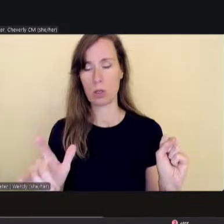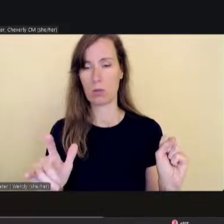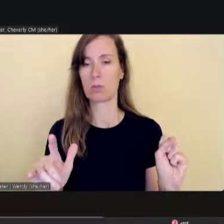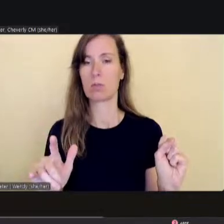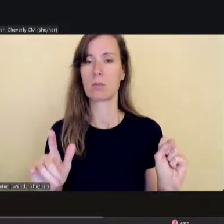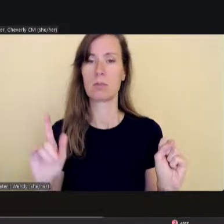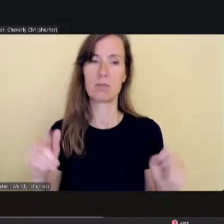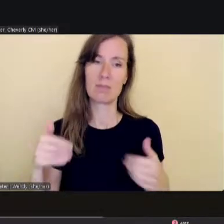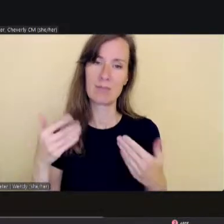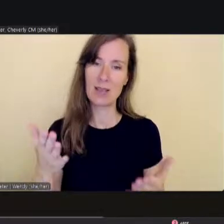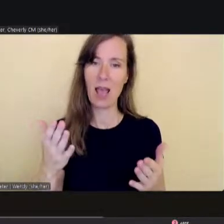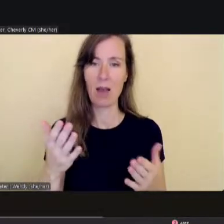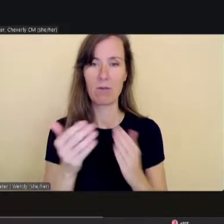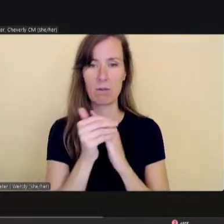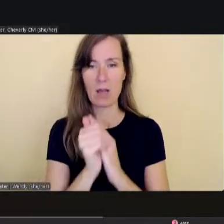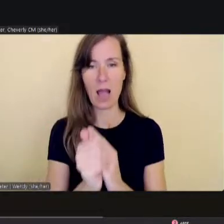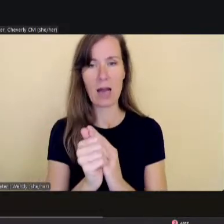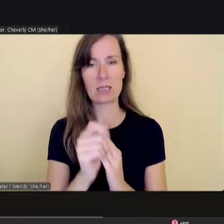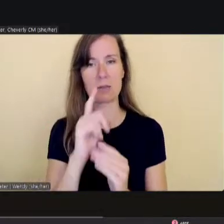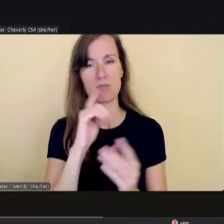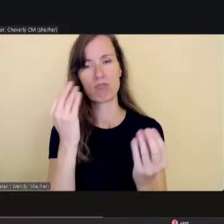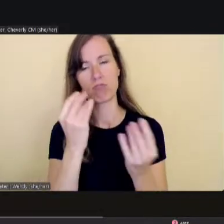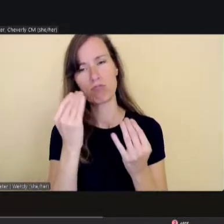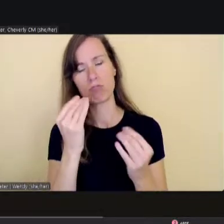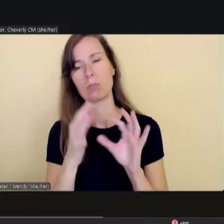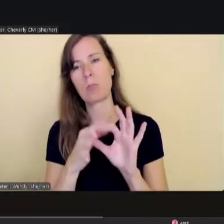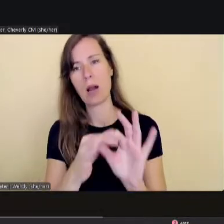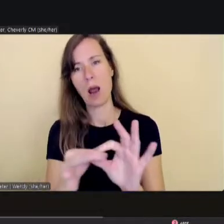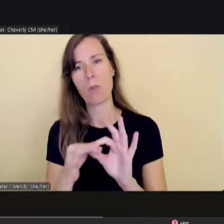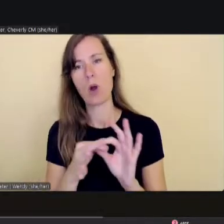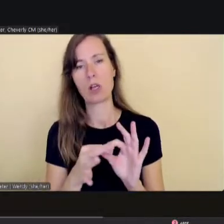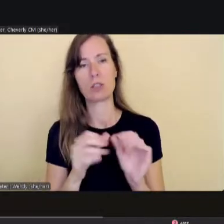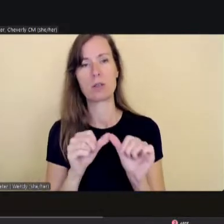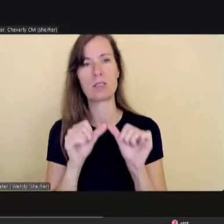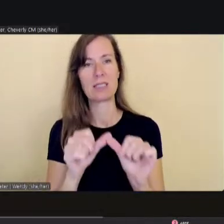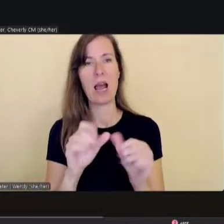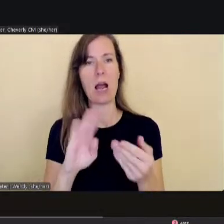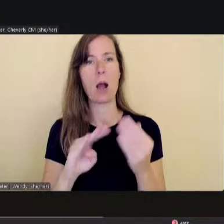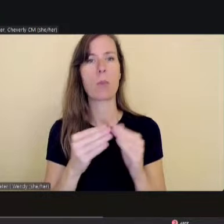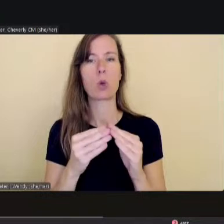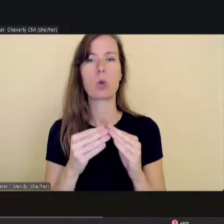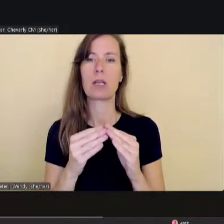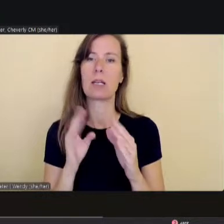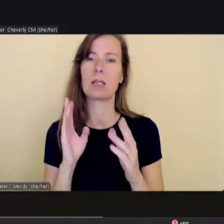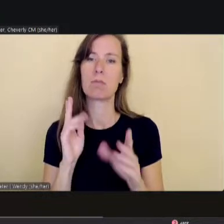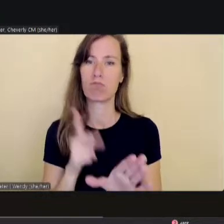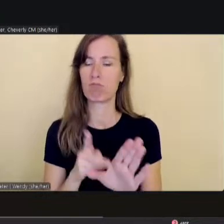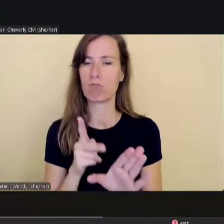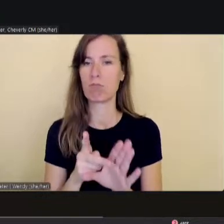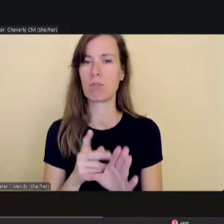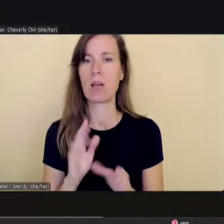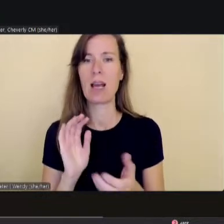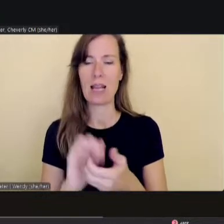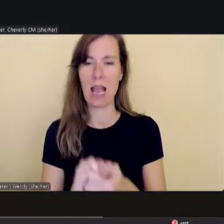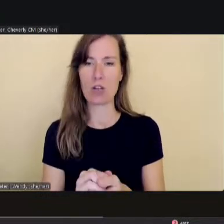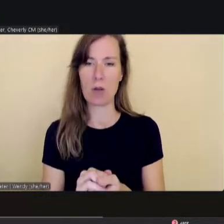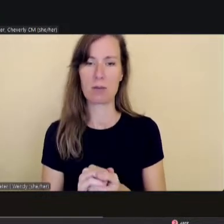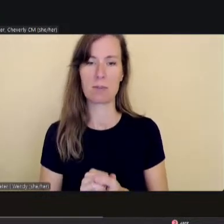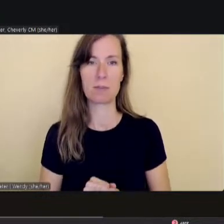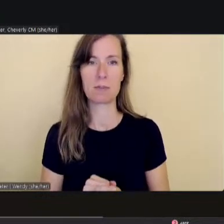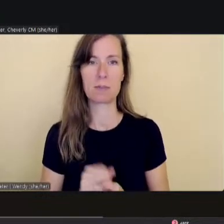steady guidance, thoughtful collaboration, and sustained community engagement. And